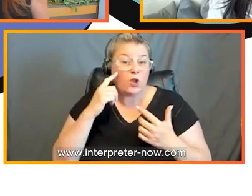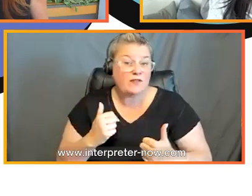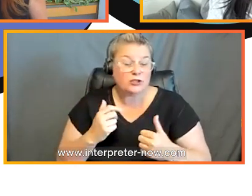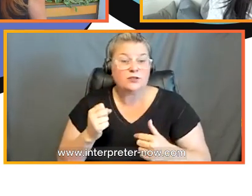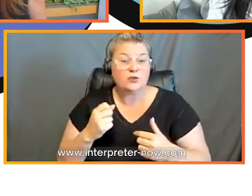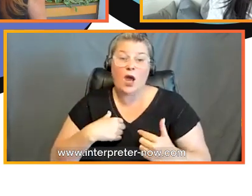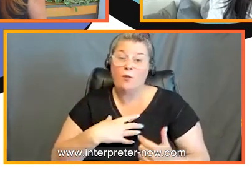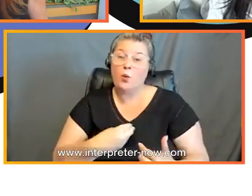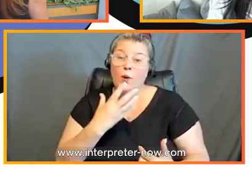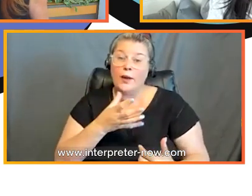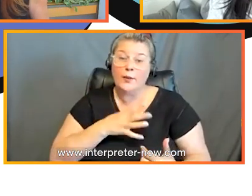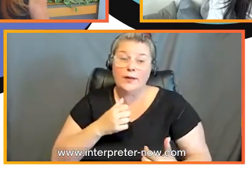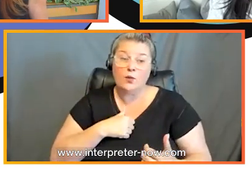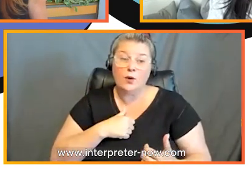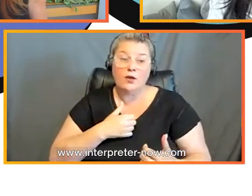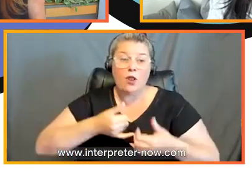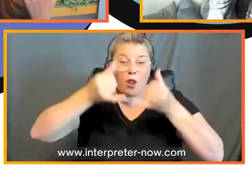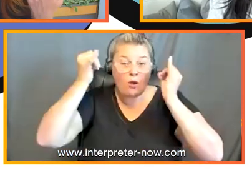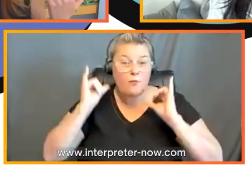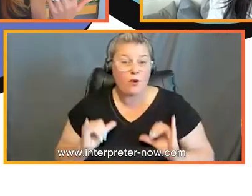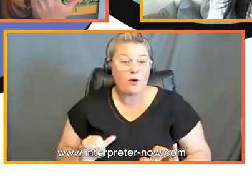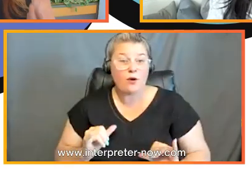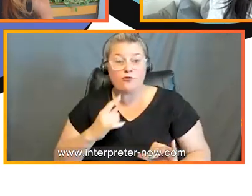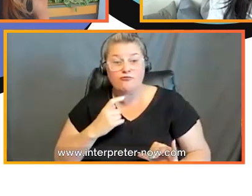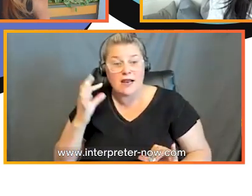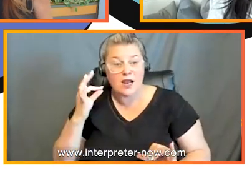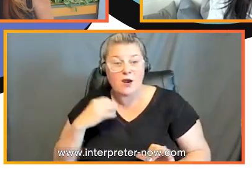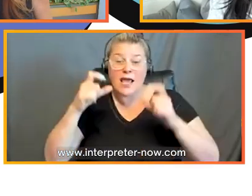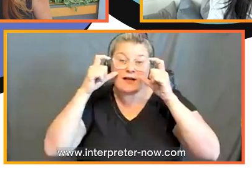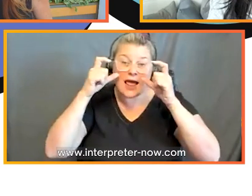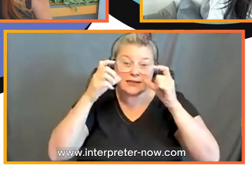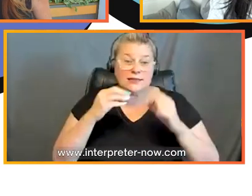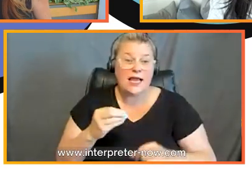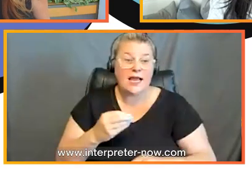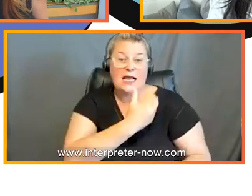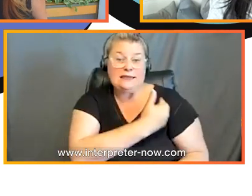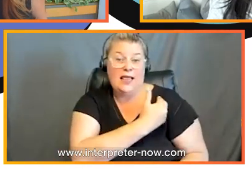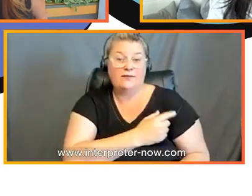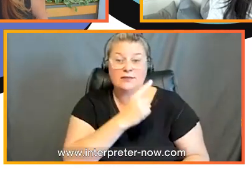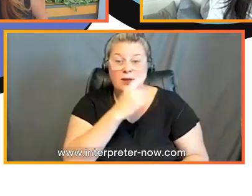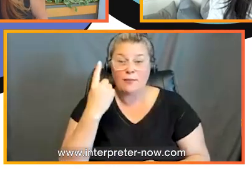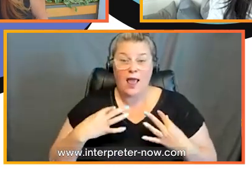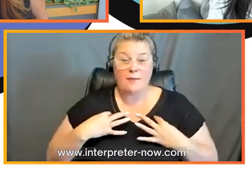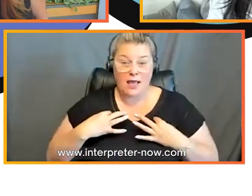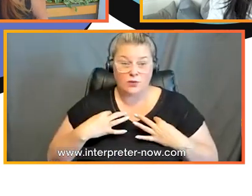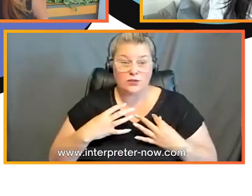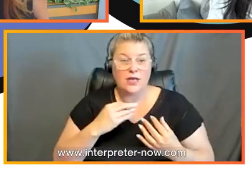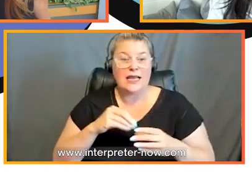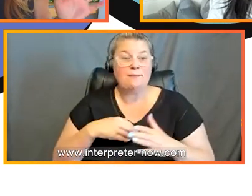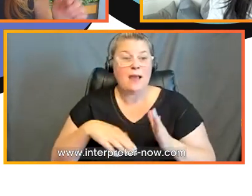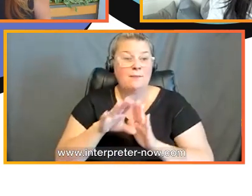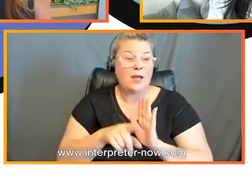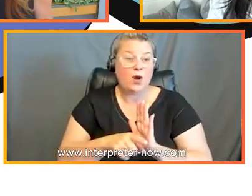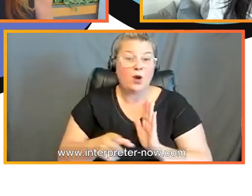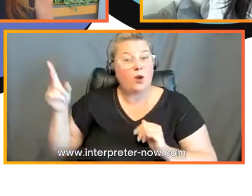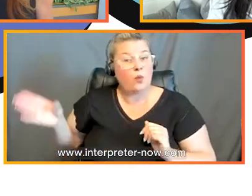with long blonde and red hair, wearing glasses and a sleeveless black blouse. And in